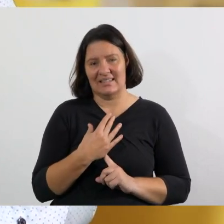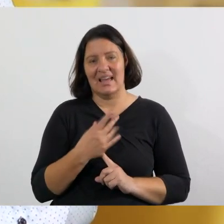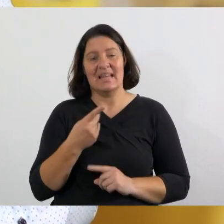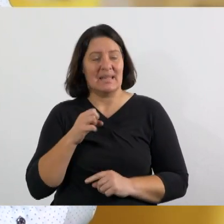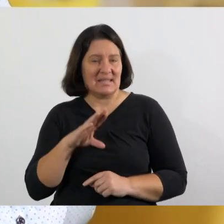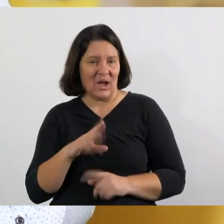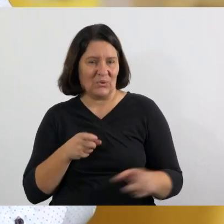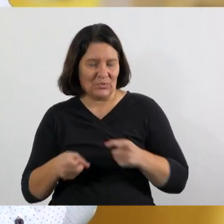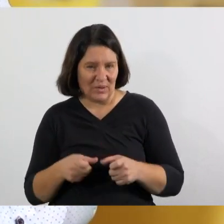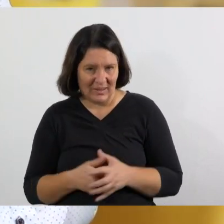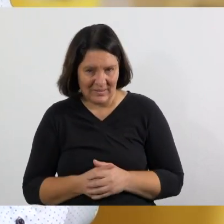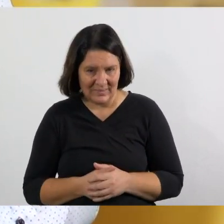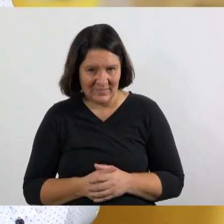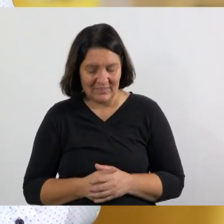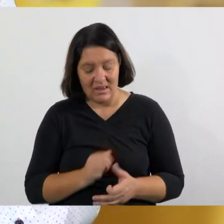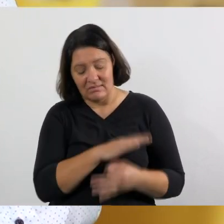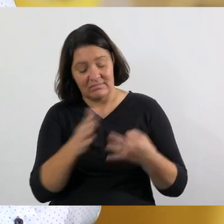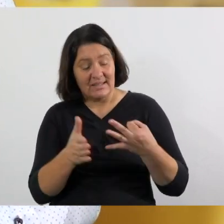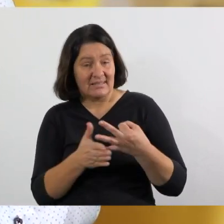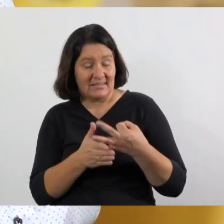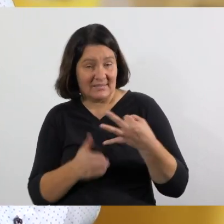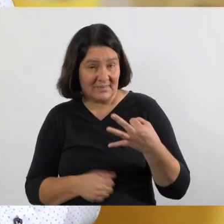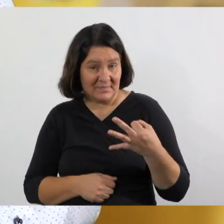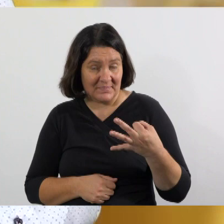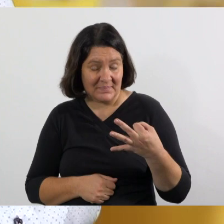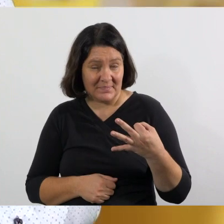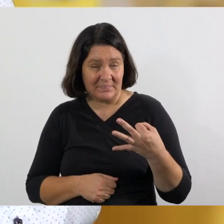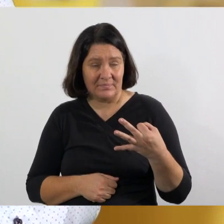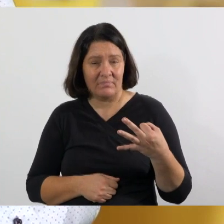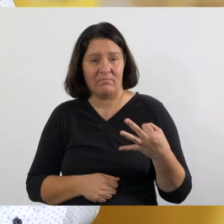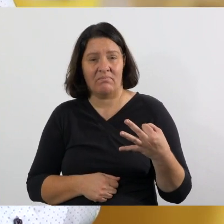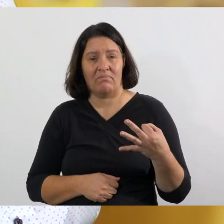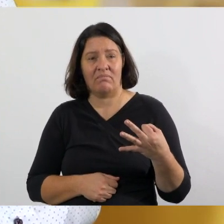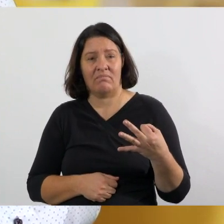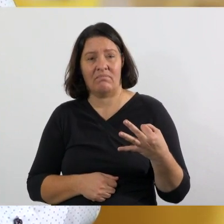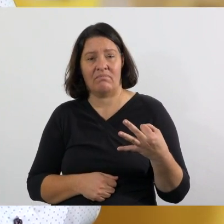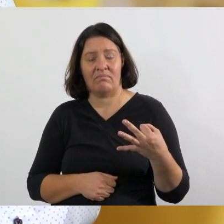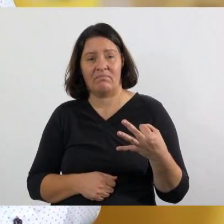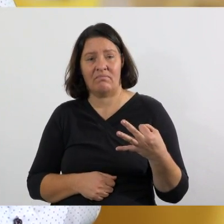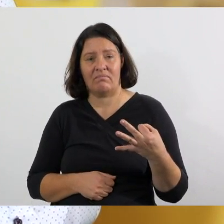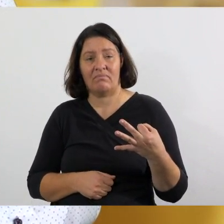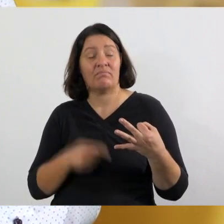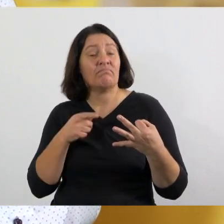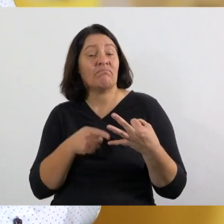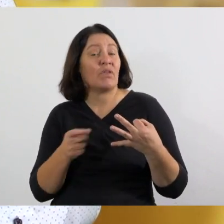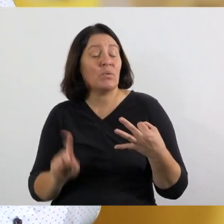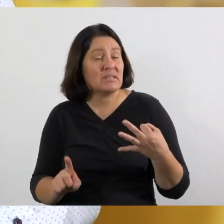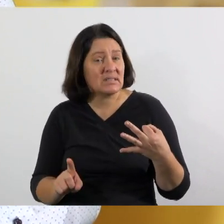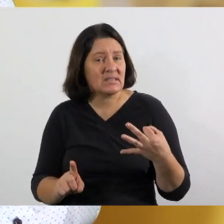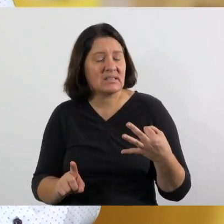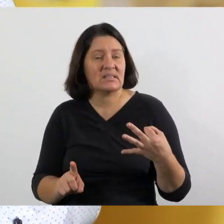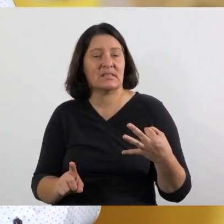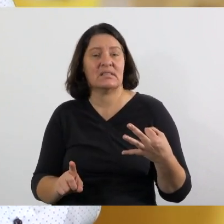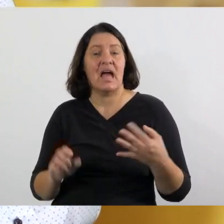your debtors control. Let us look at the next journal. The next journal are going to